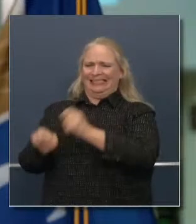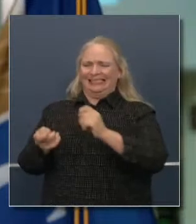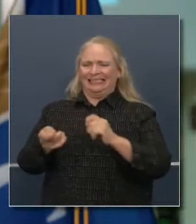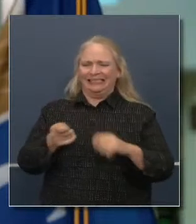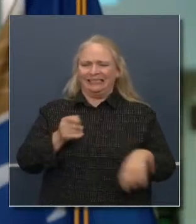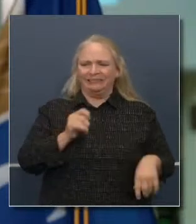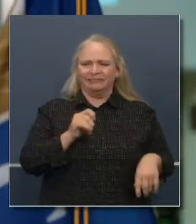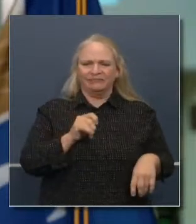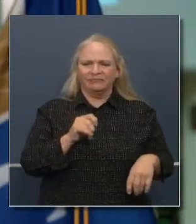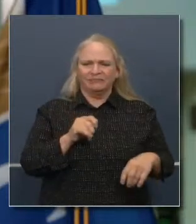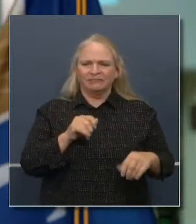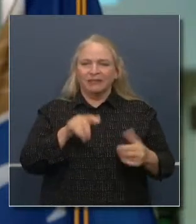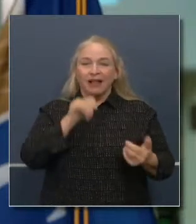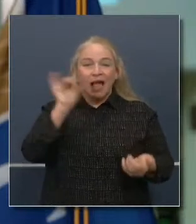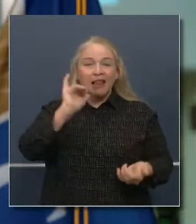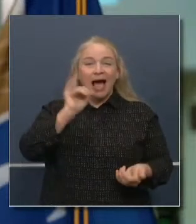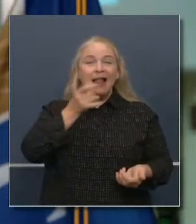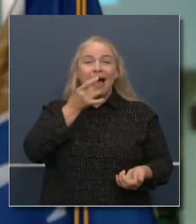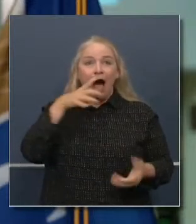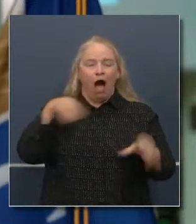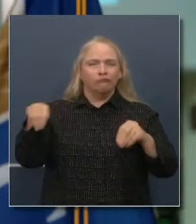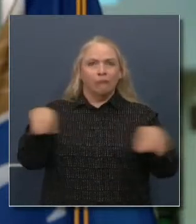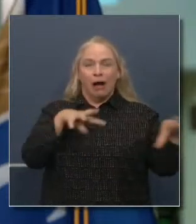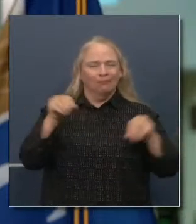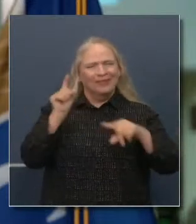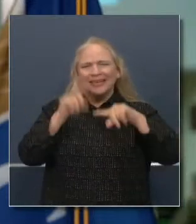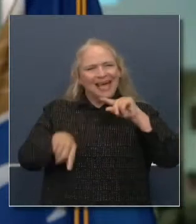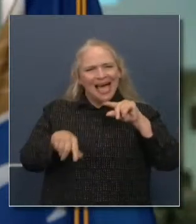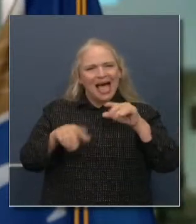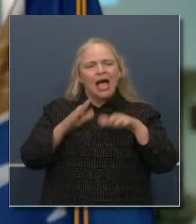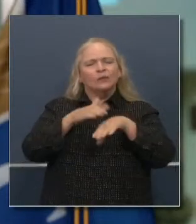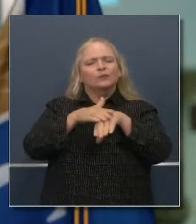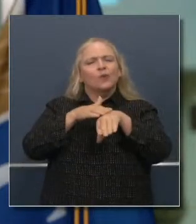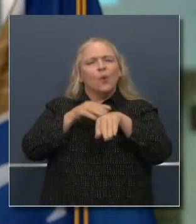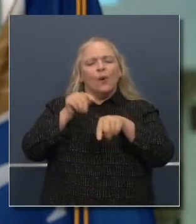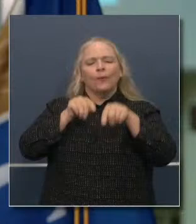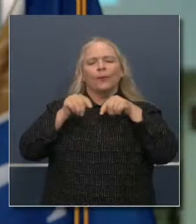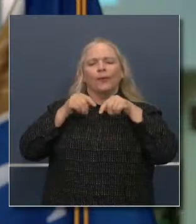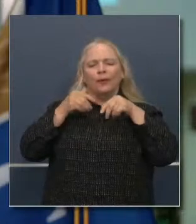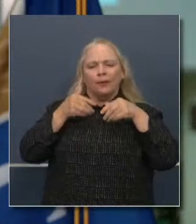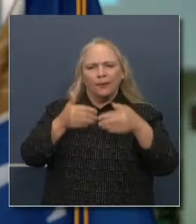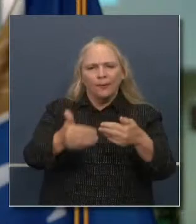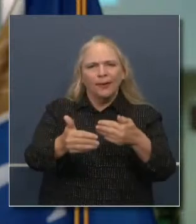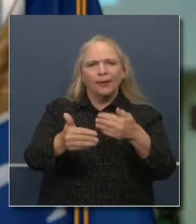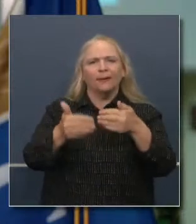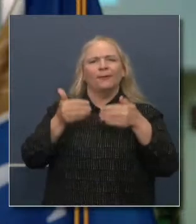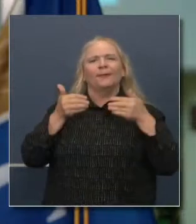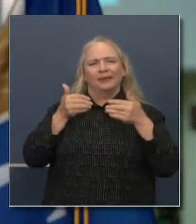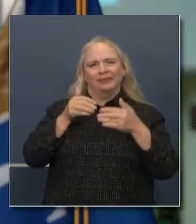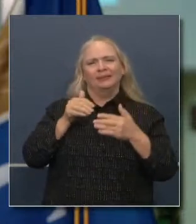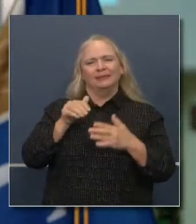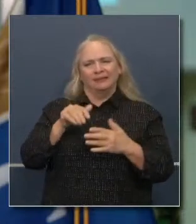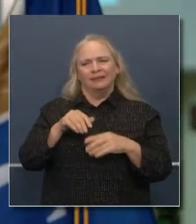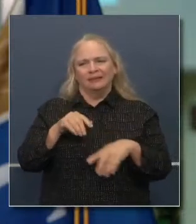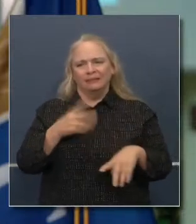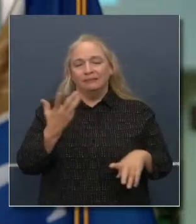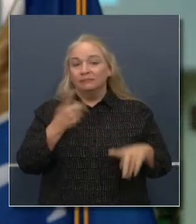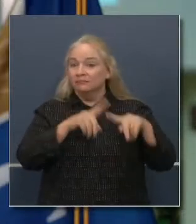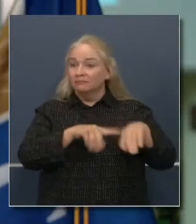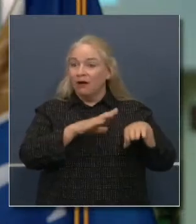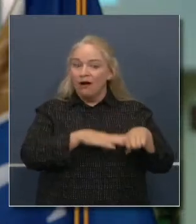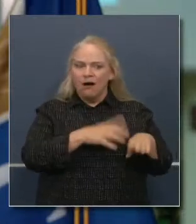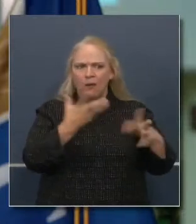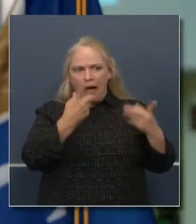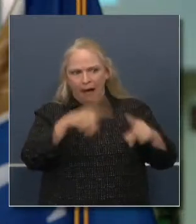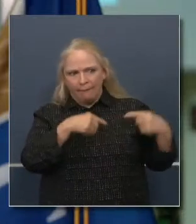off switch. The point of a dimmer switch was to make the point that as data, trend lines,